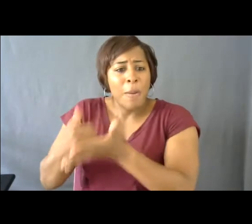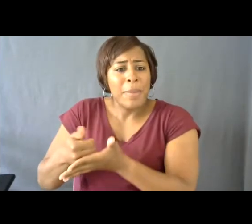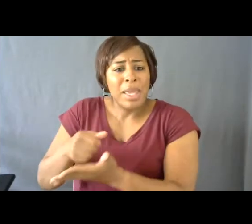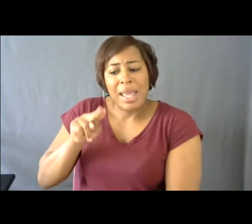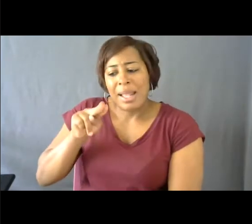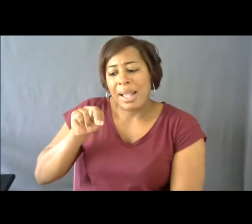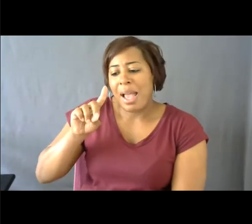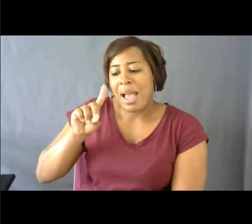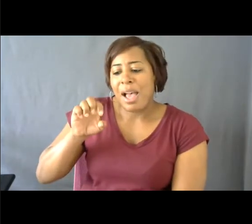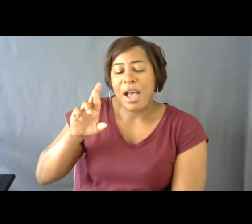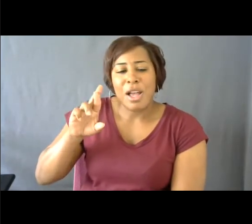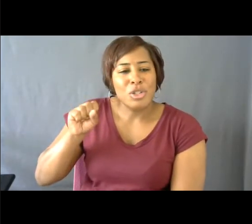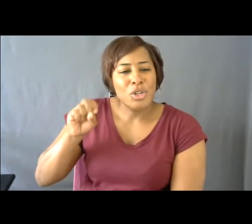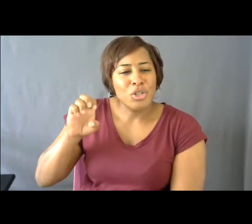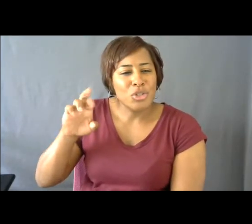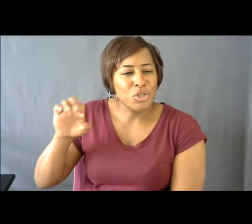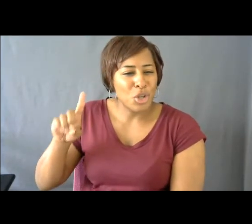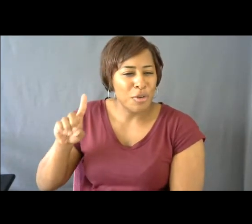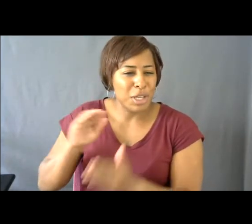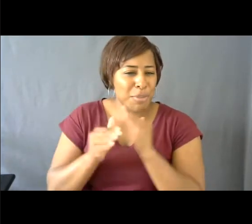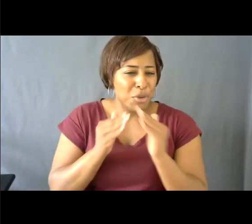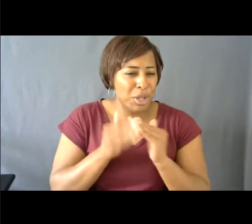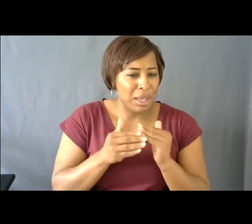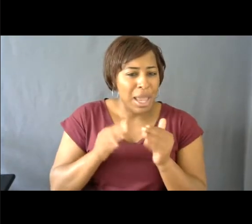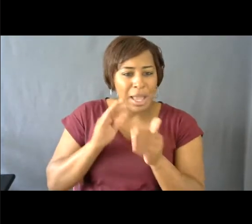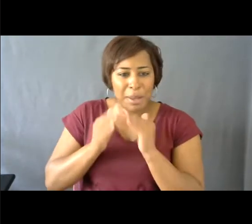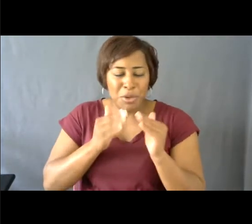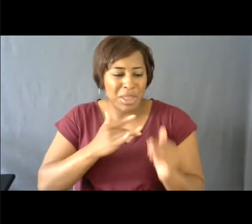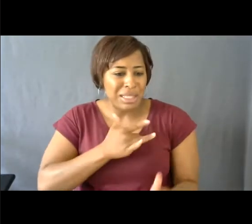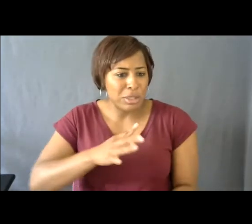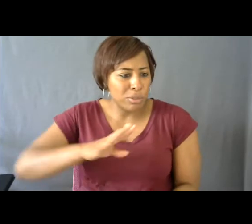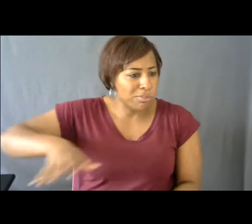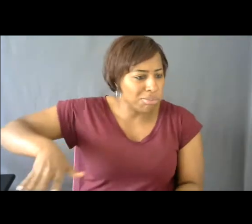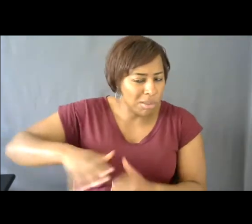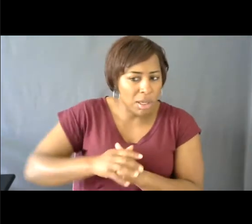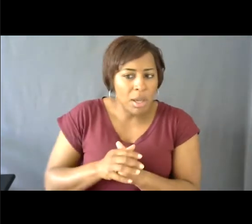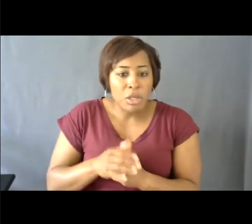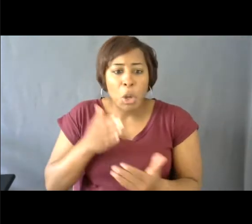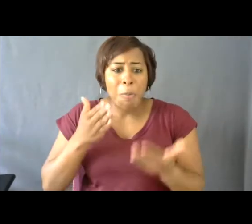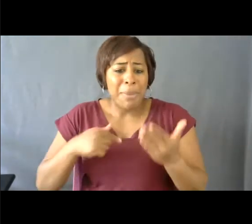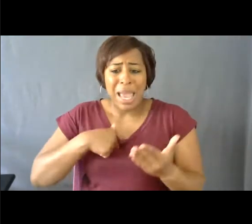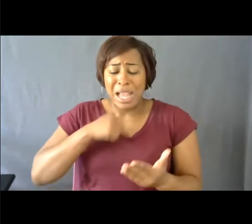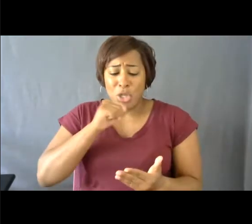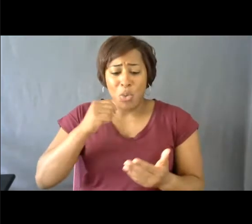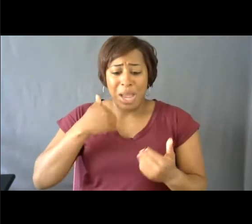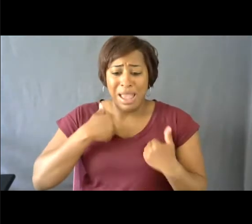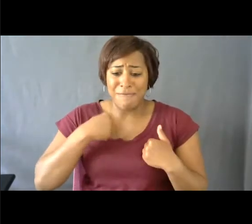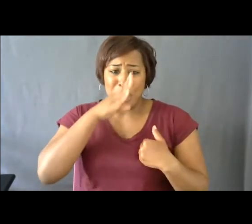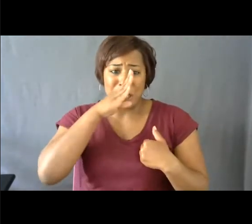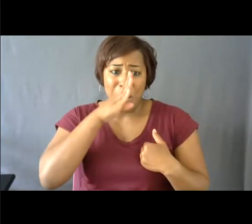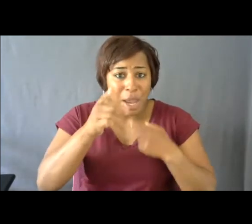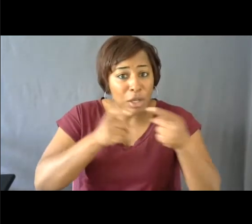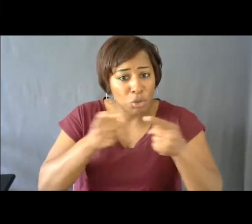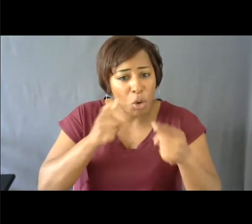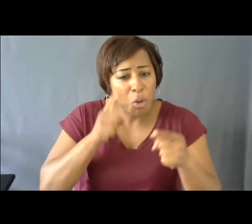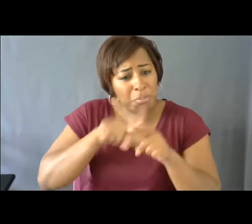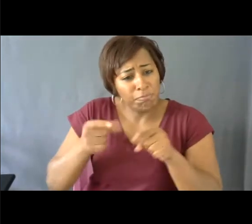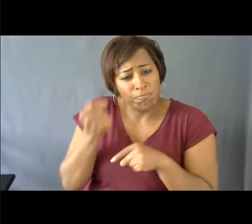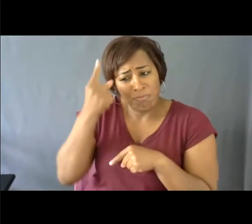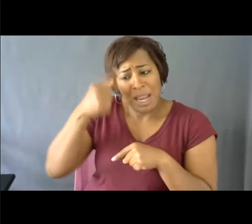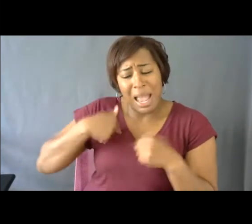that, is to, even though you may not have direct control, you do have influence, and might be able to actually be